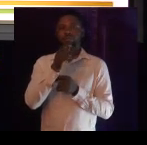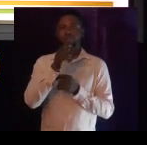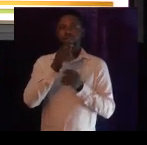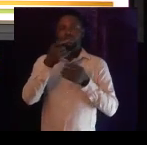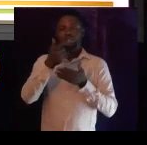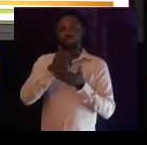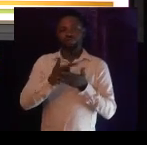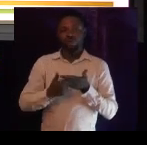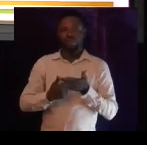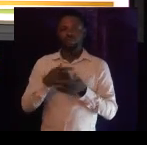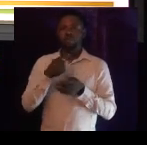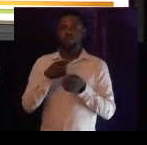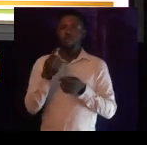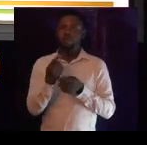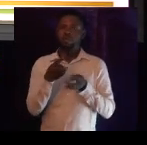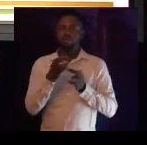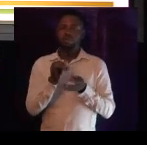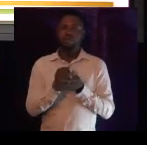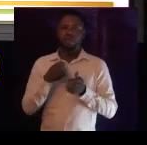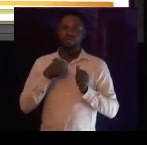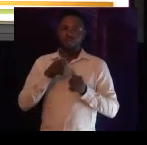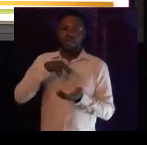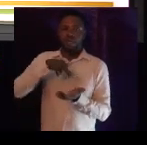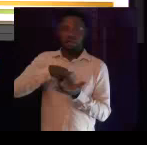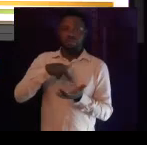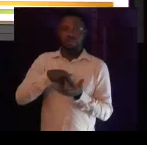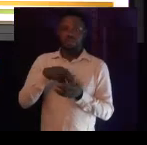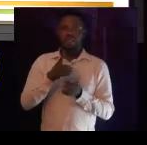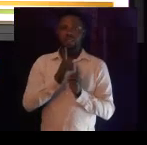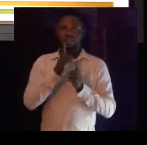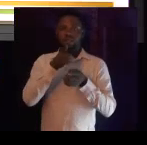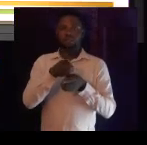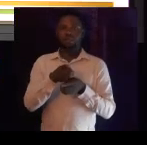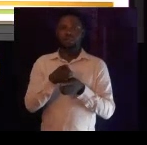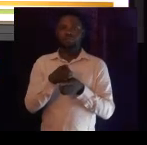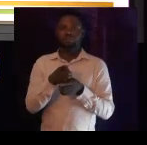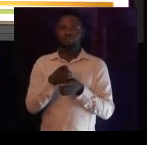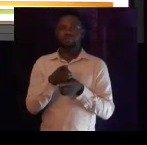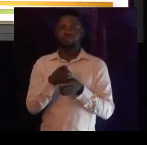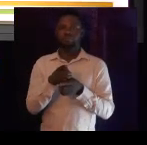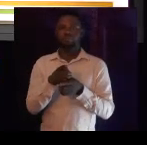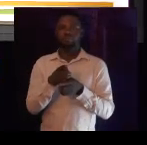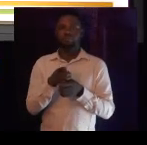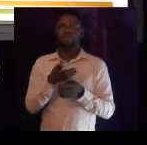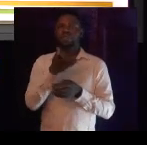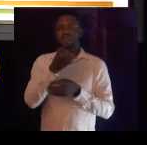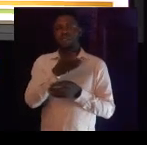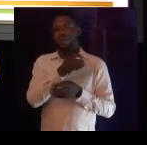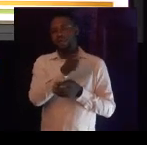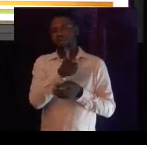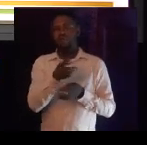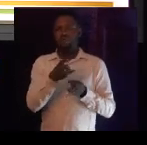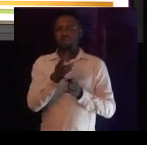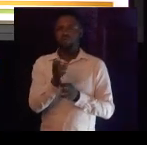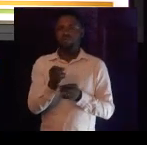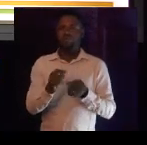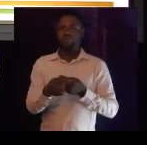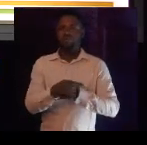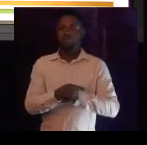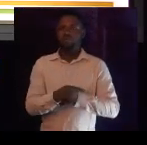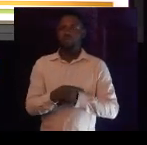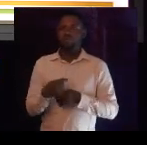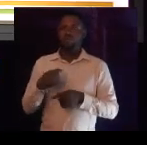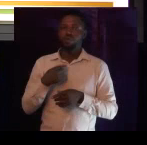But are bar graphs the only way by which we can represent data? No. There are several other